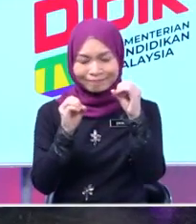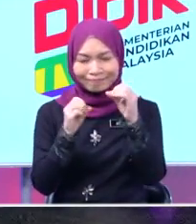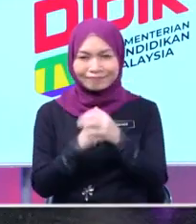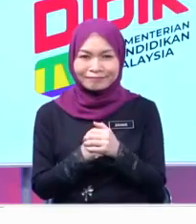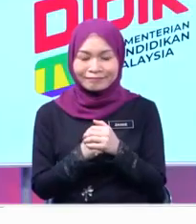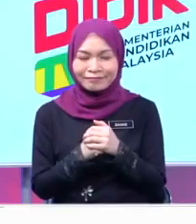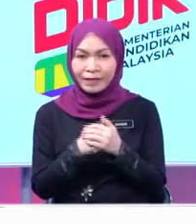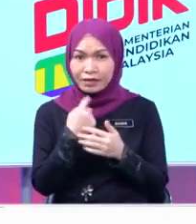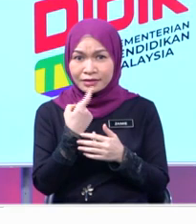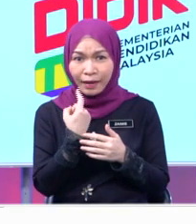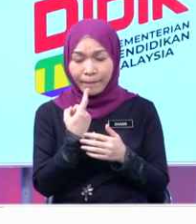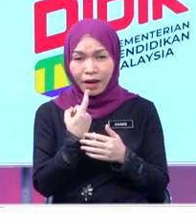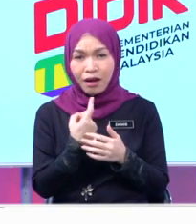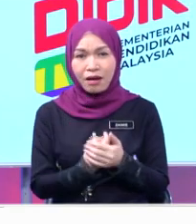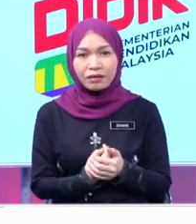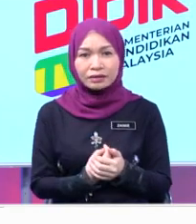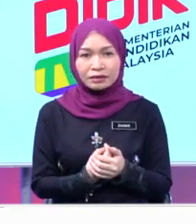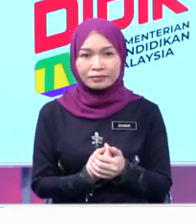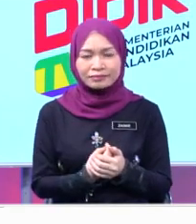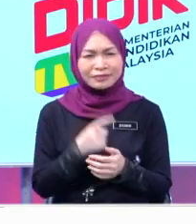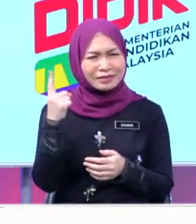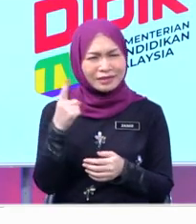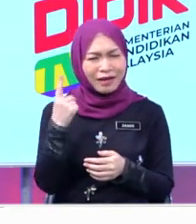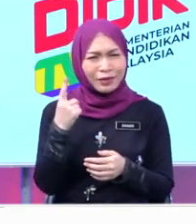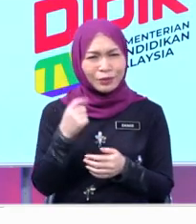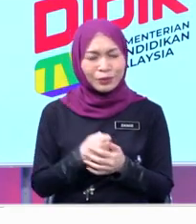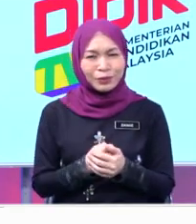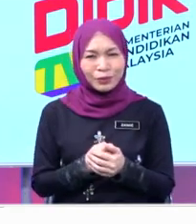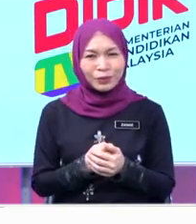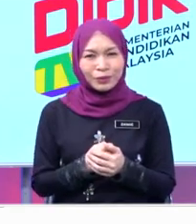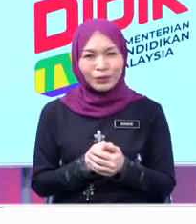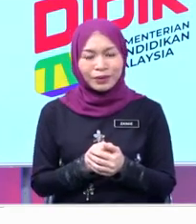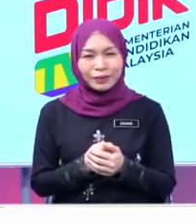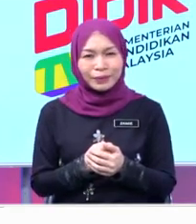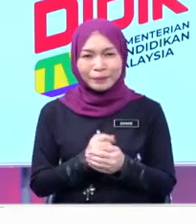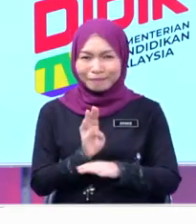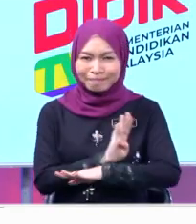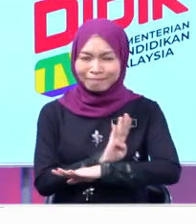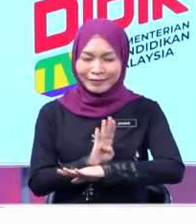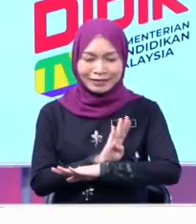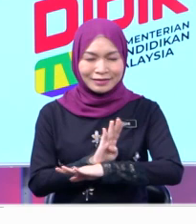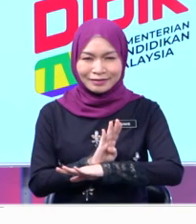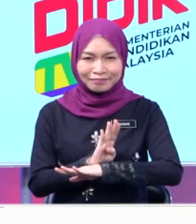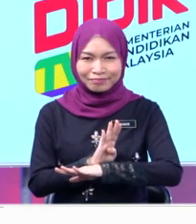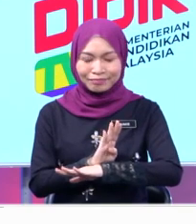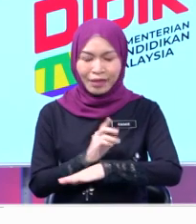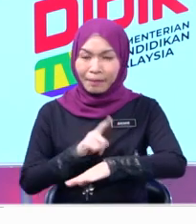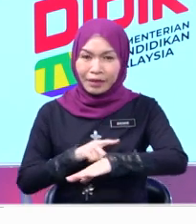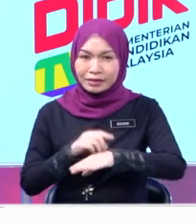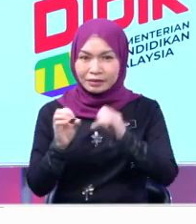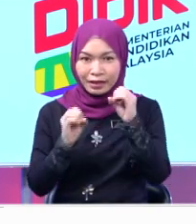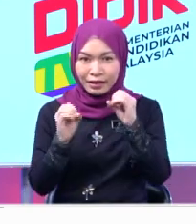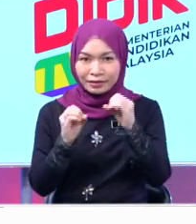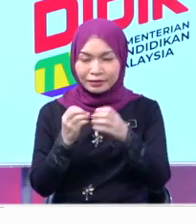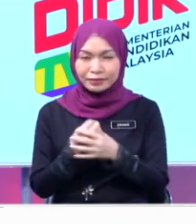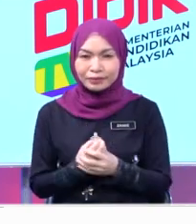who? What kind of people? Who do you think will not have time to grow their own food. Okay, let's go with RT.